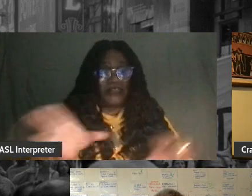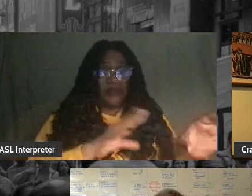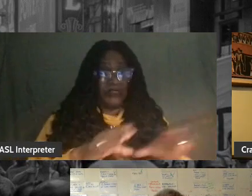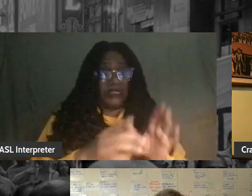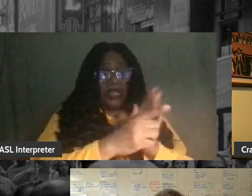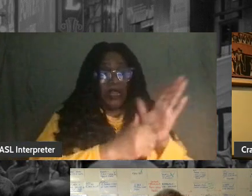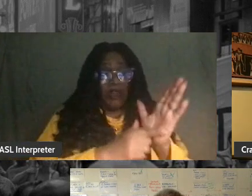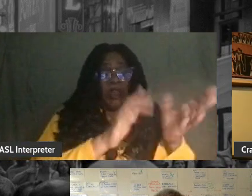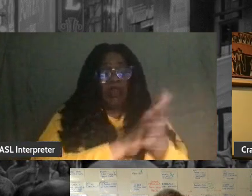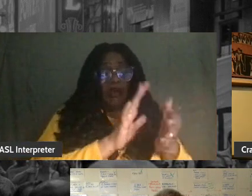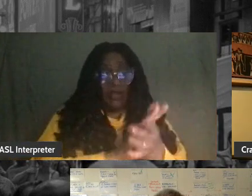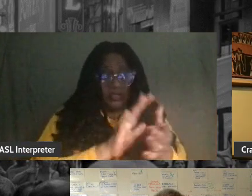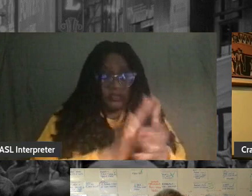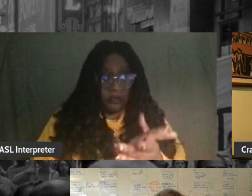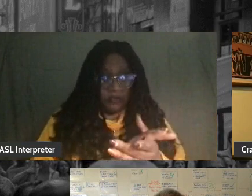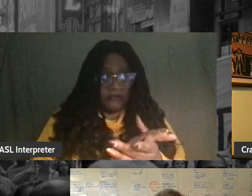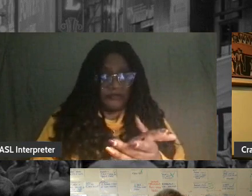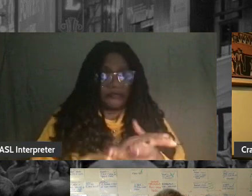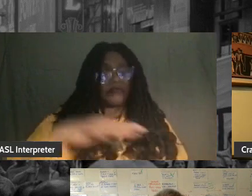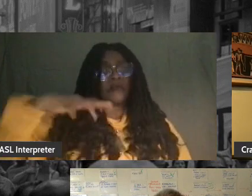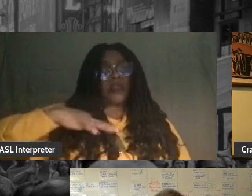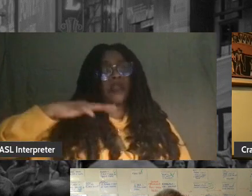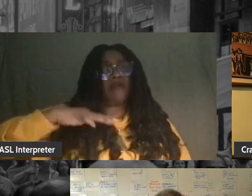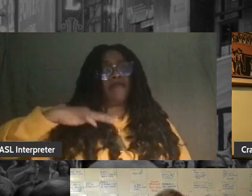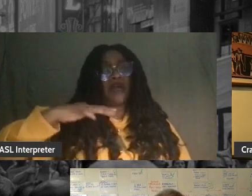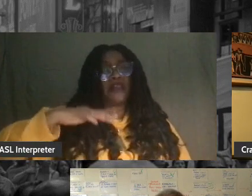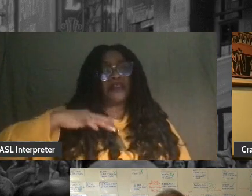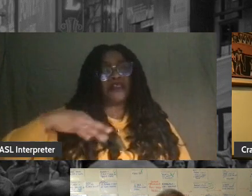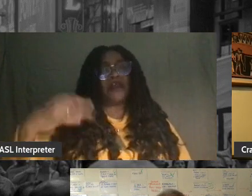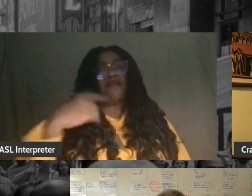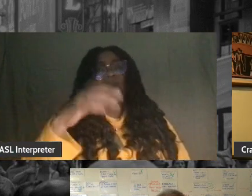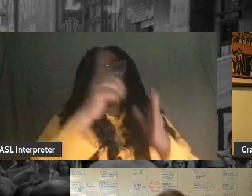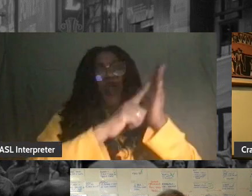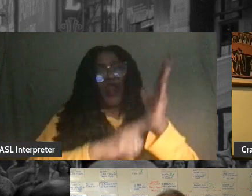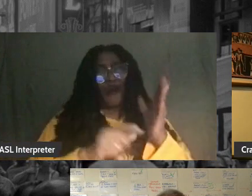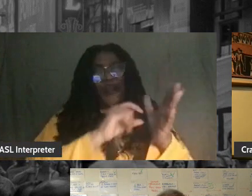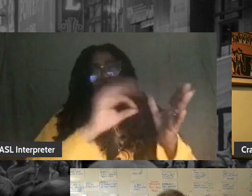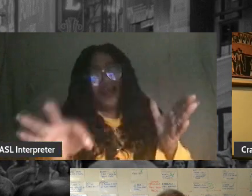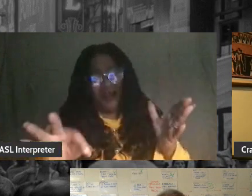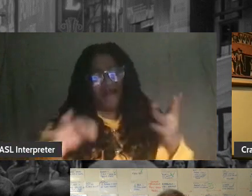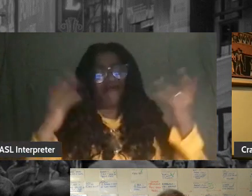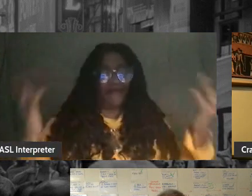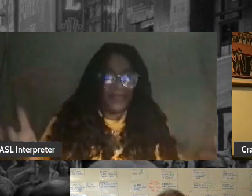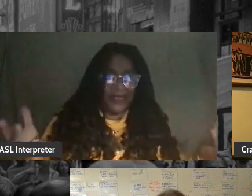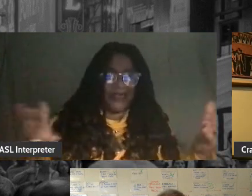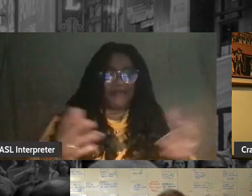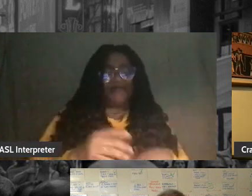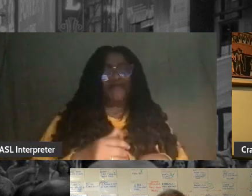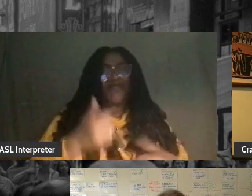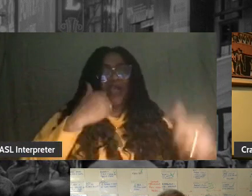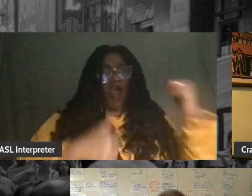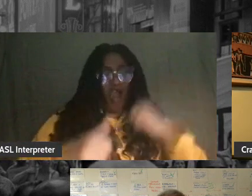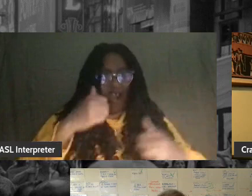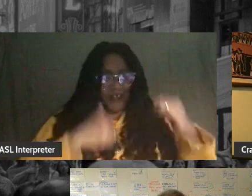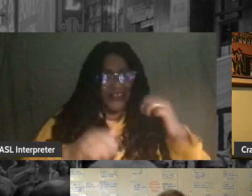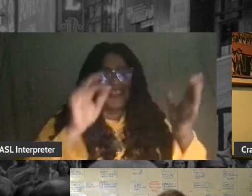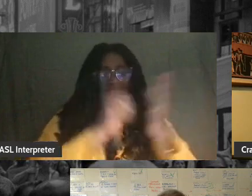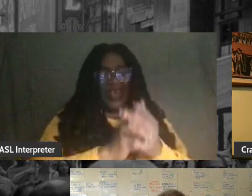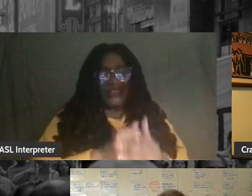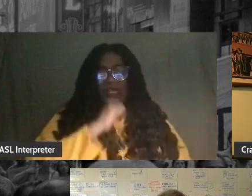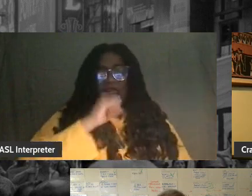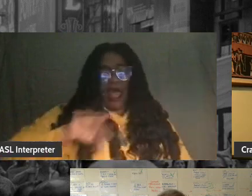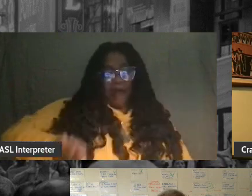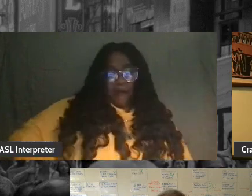school was volunteer for Volunteer Lawyers of the Arts, which is a nonprofit organization that